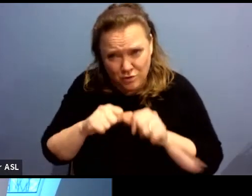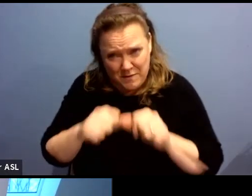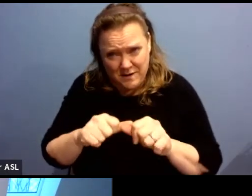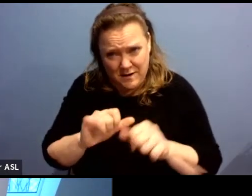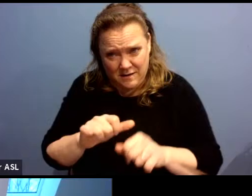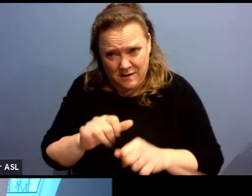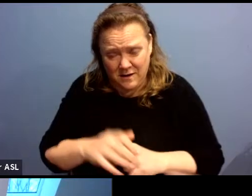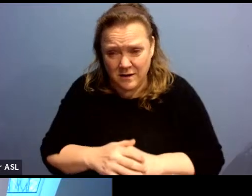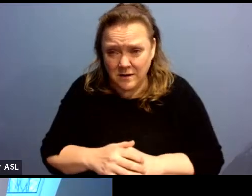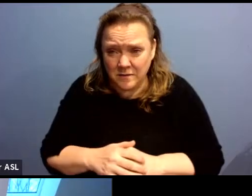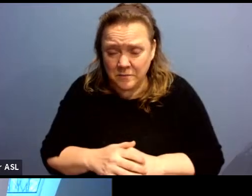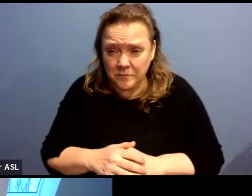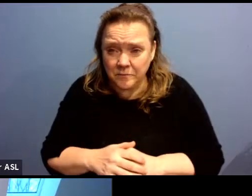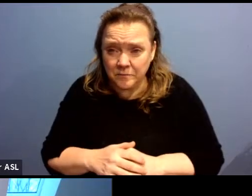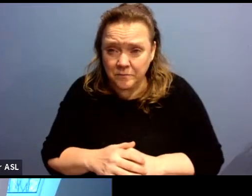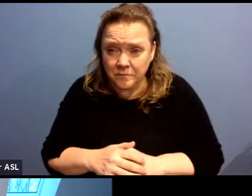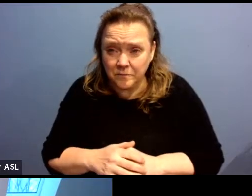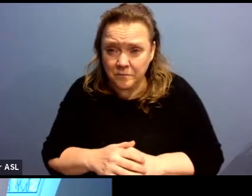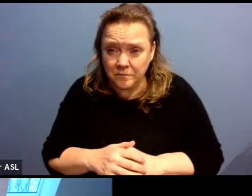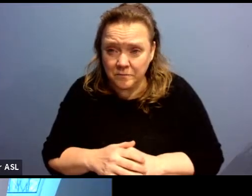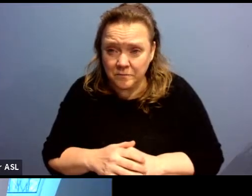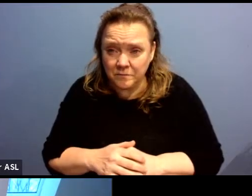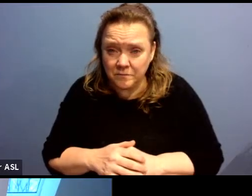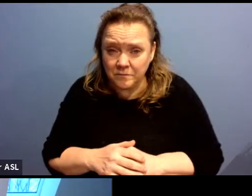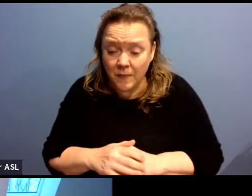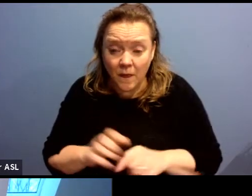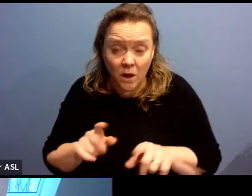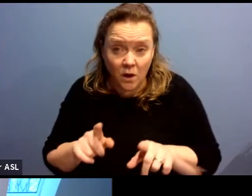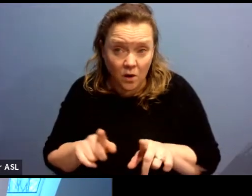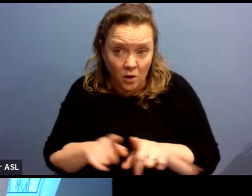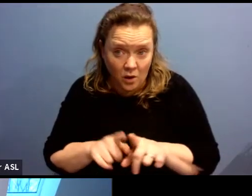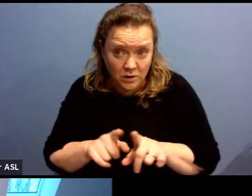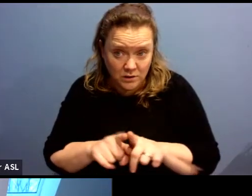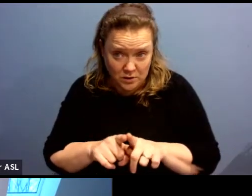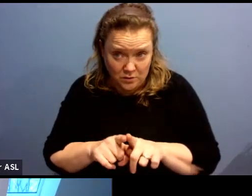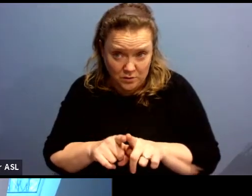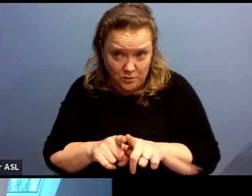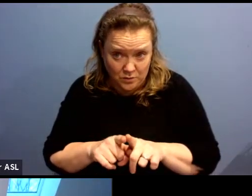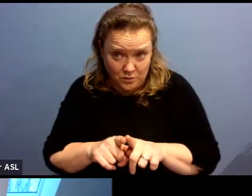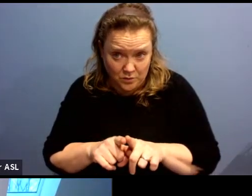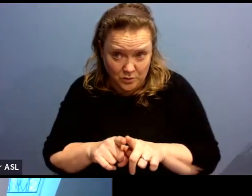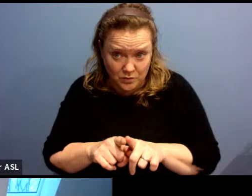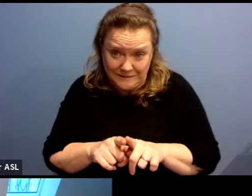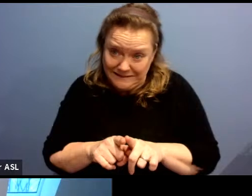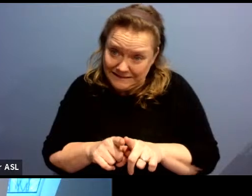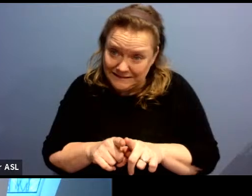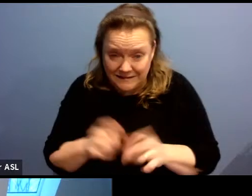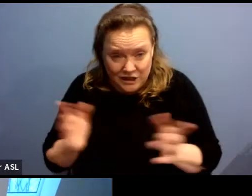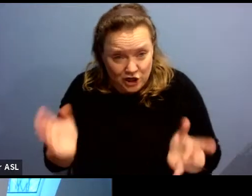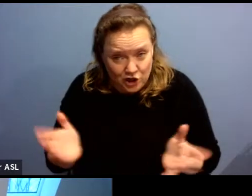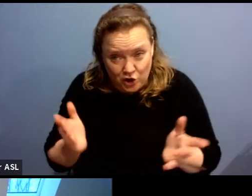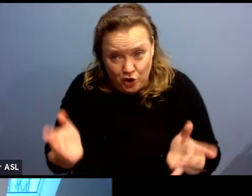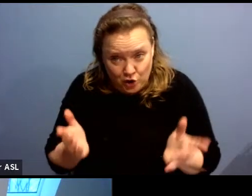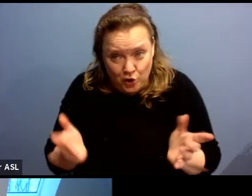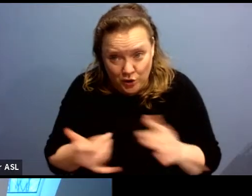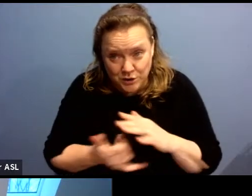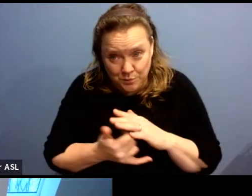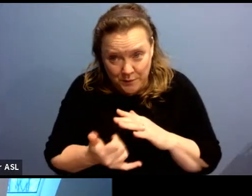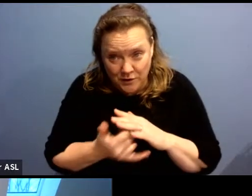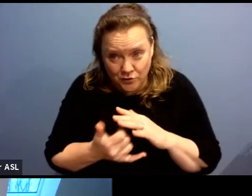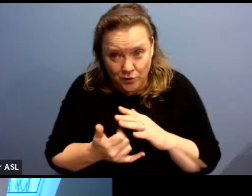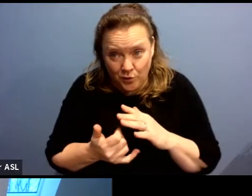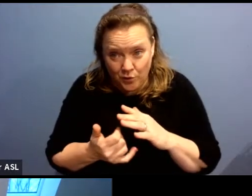also want to state, I also would encourage Metro to, on weekends, to have some sort of